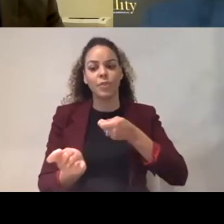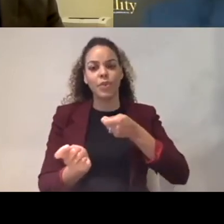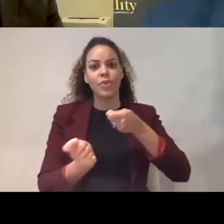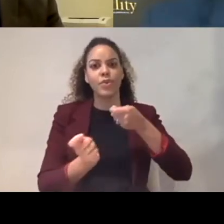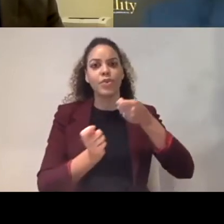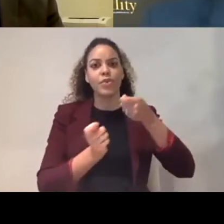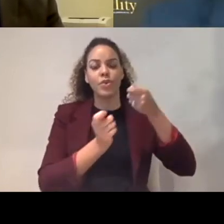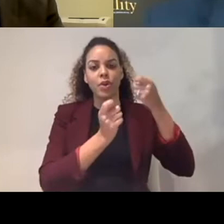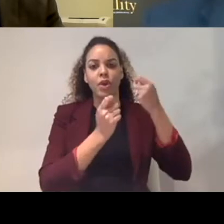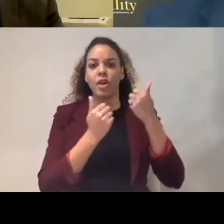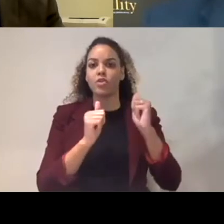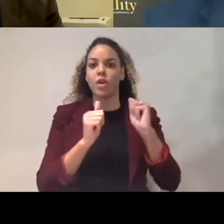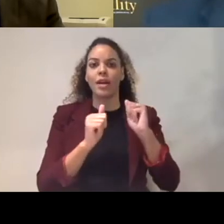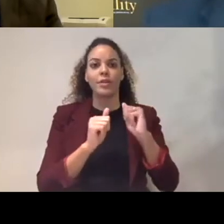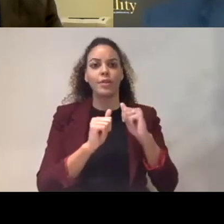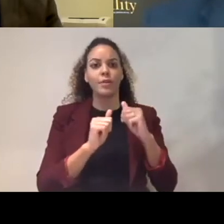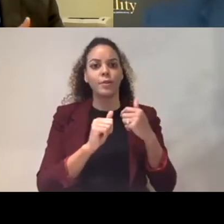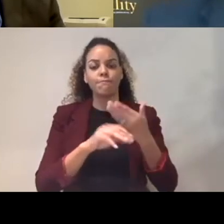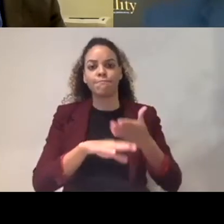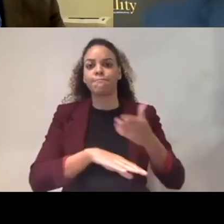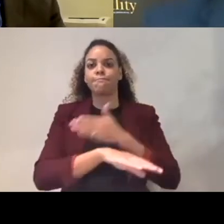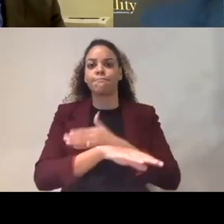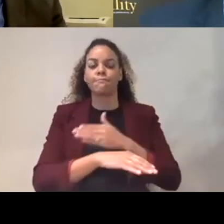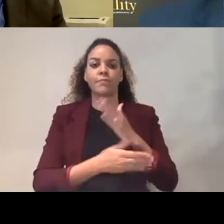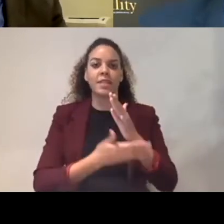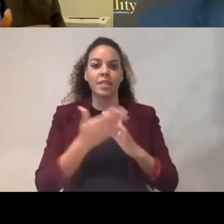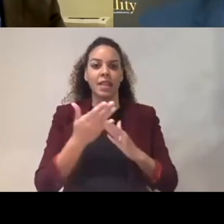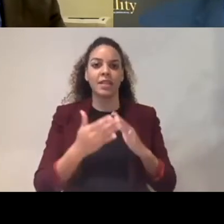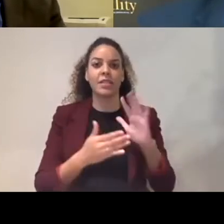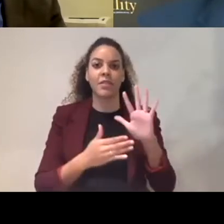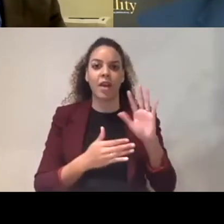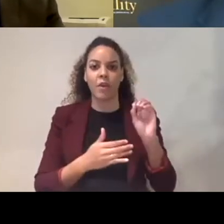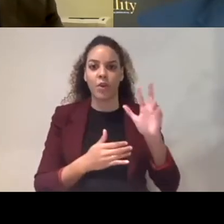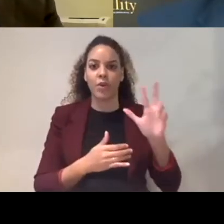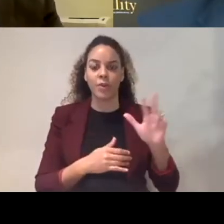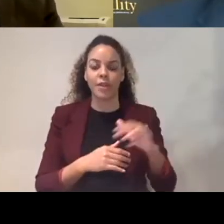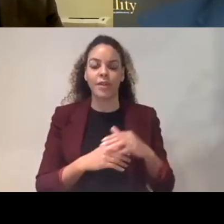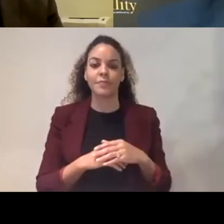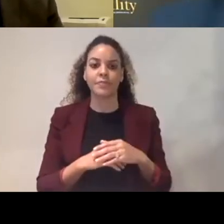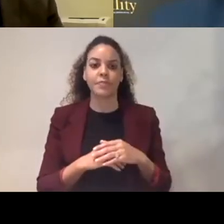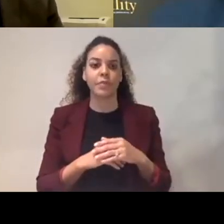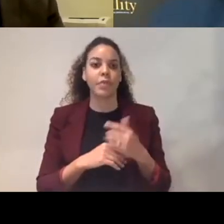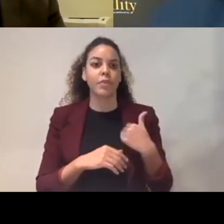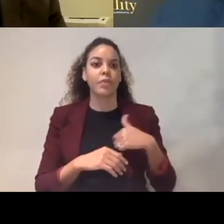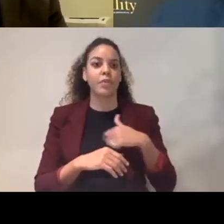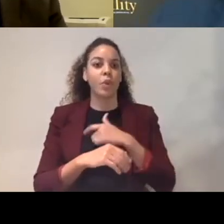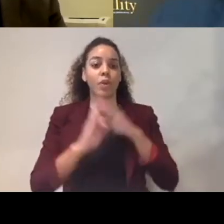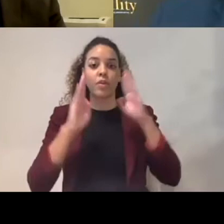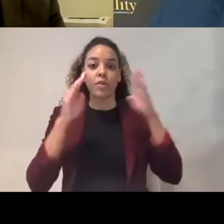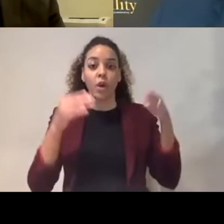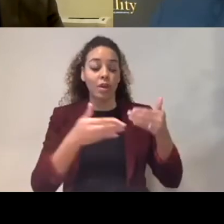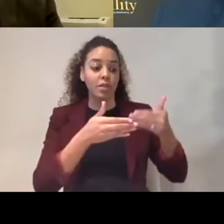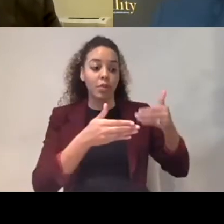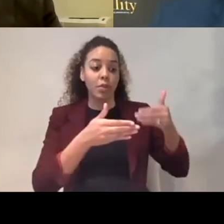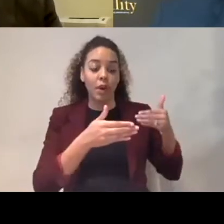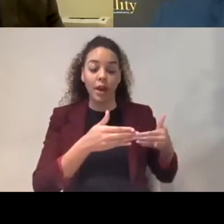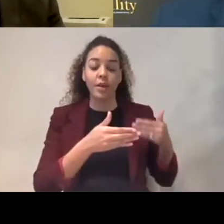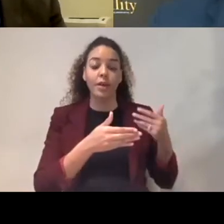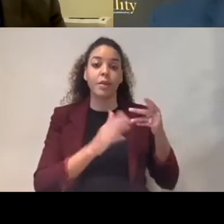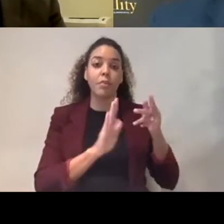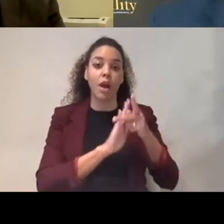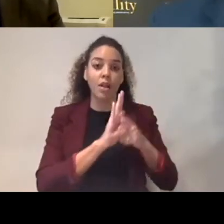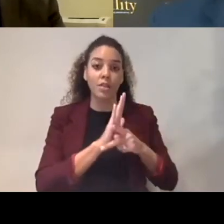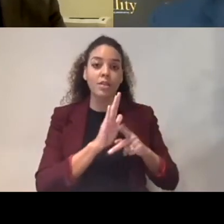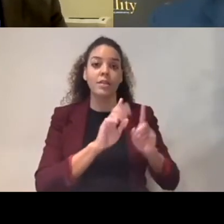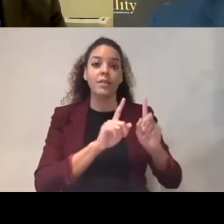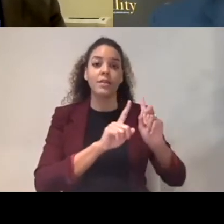of the Rehabilitation Act. And we're building on prior administrations, prior directors, prior policies to do so. Many of you